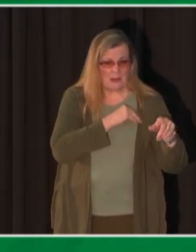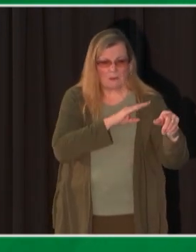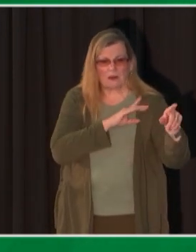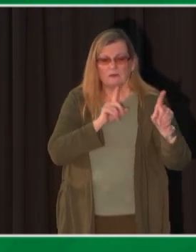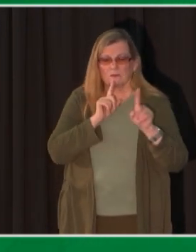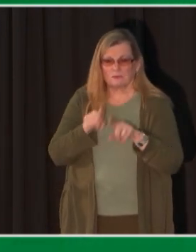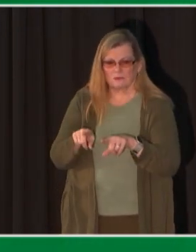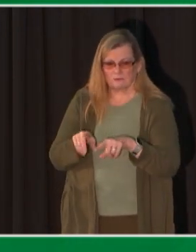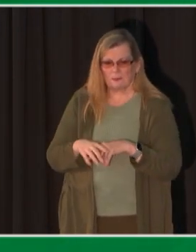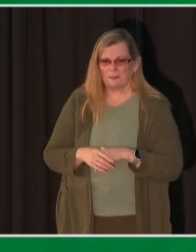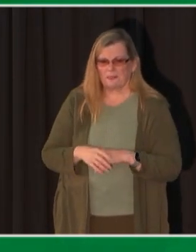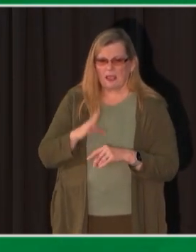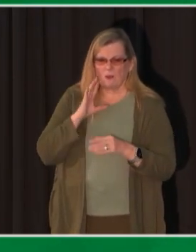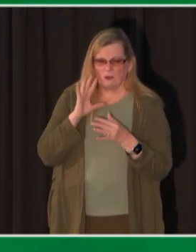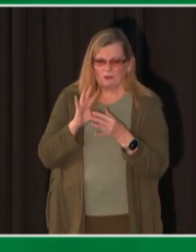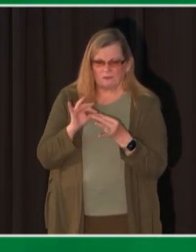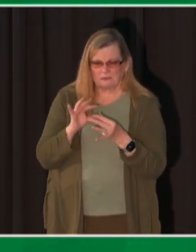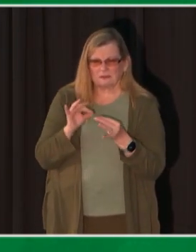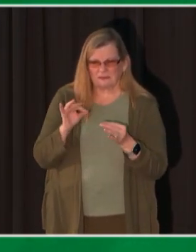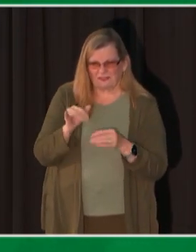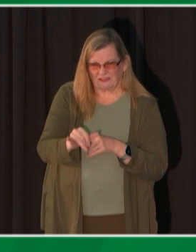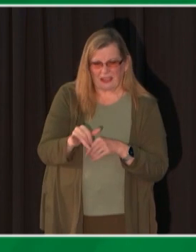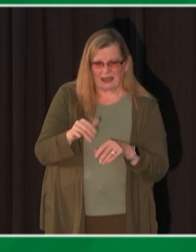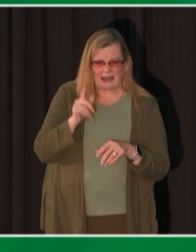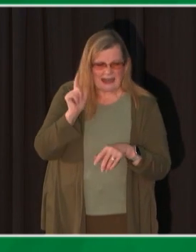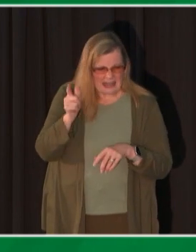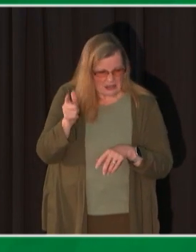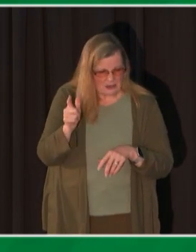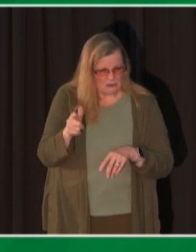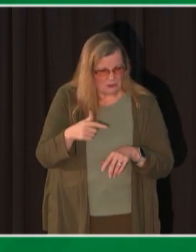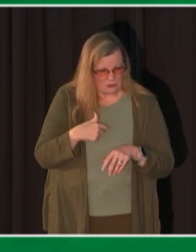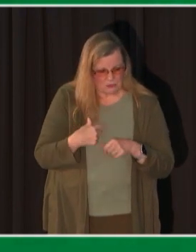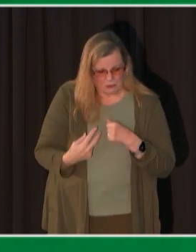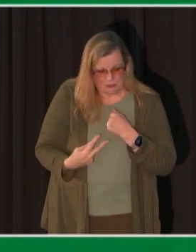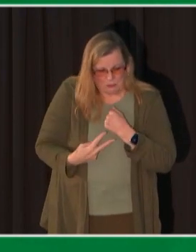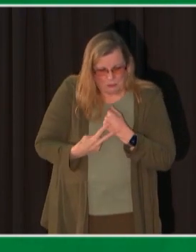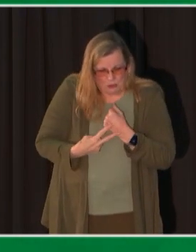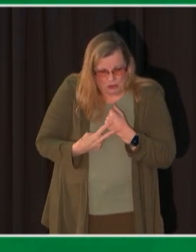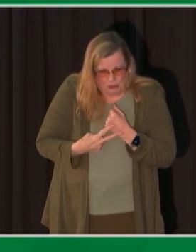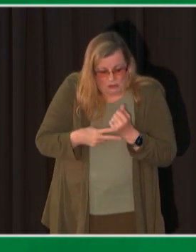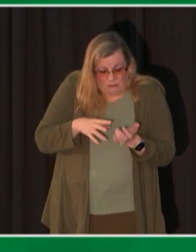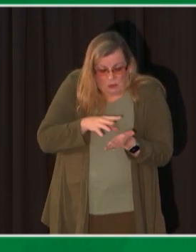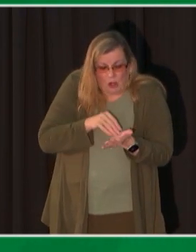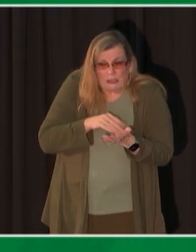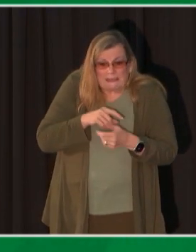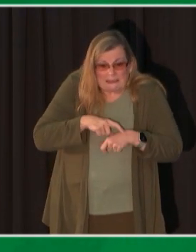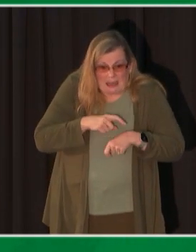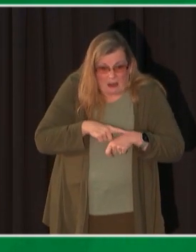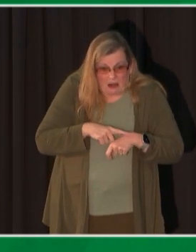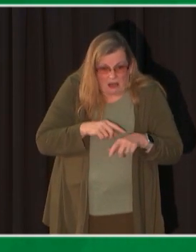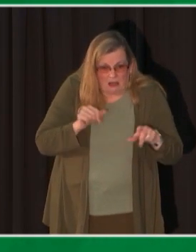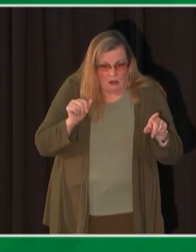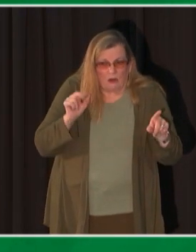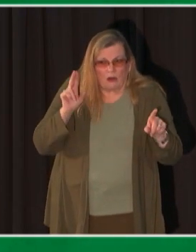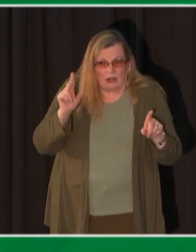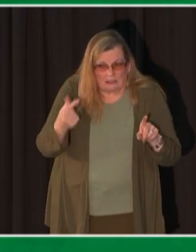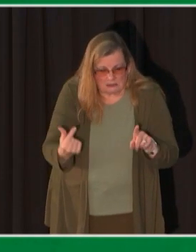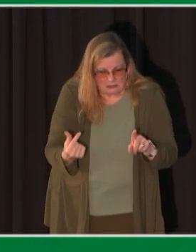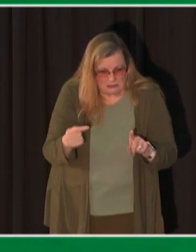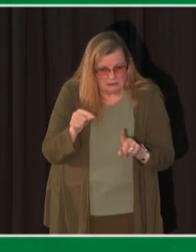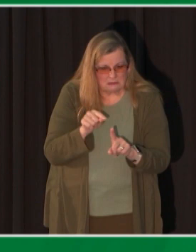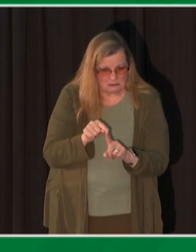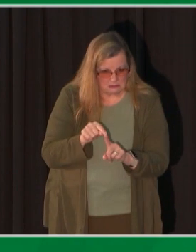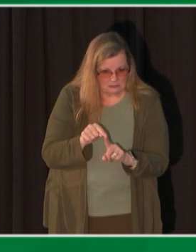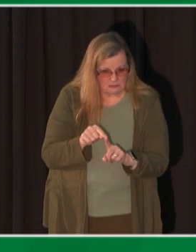we want to preserve some learning time in August. And the chancellor and I know all the public charter school